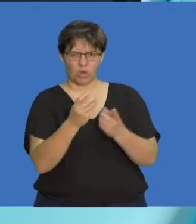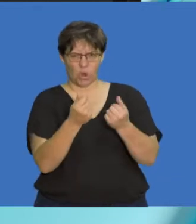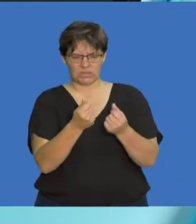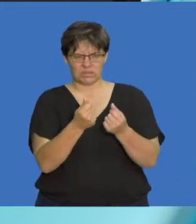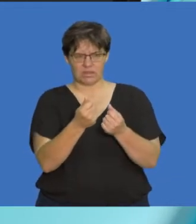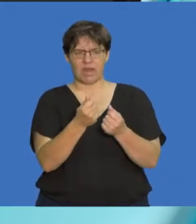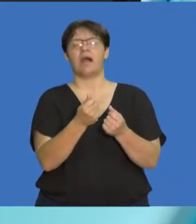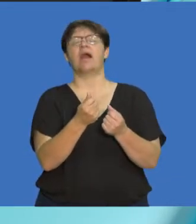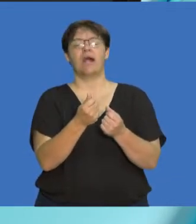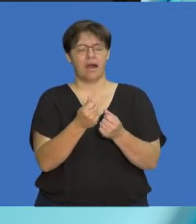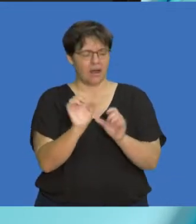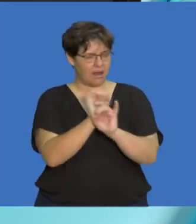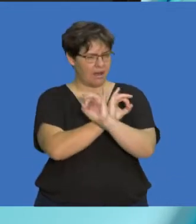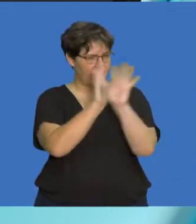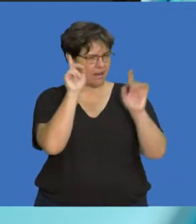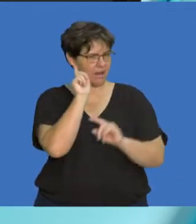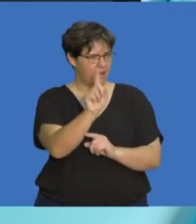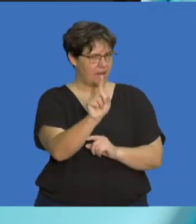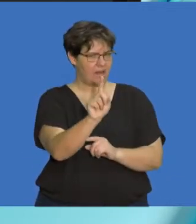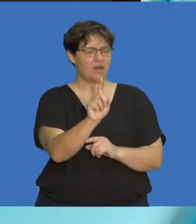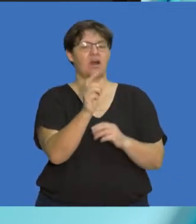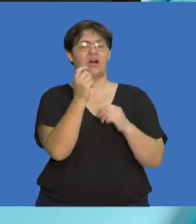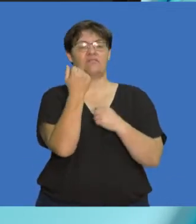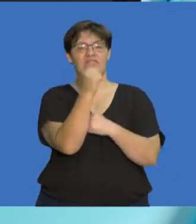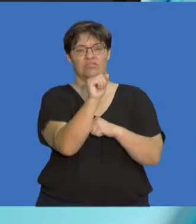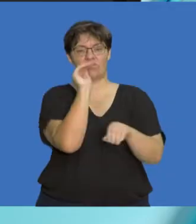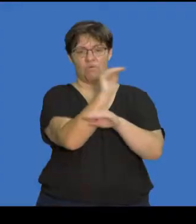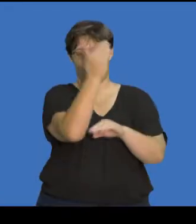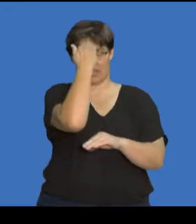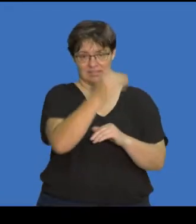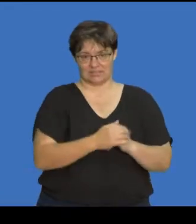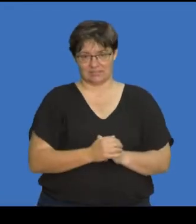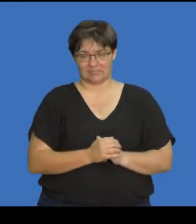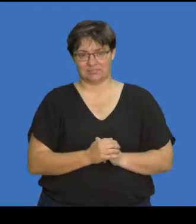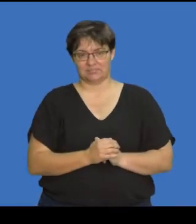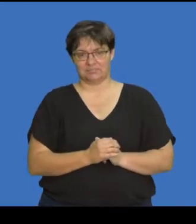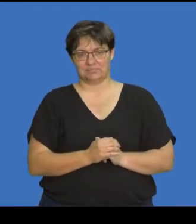immediately know that that will be your factory overhead. Okay.